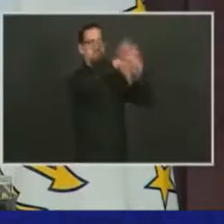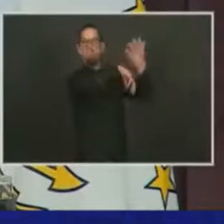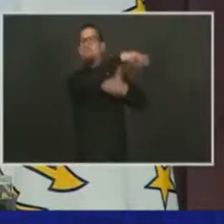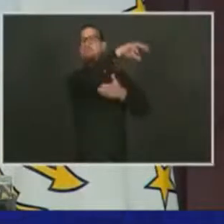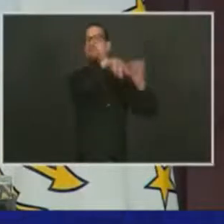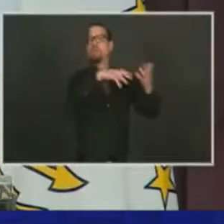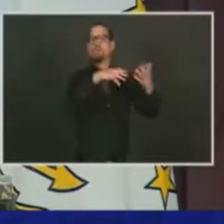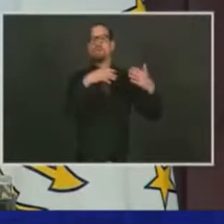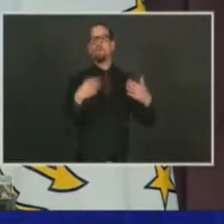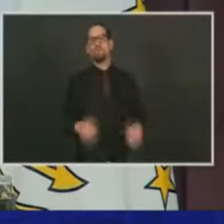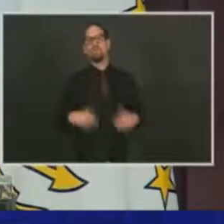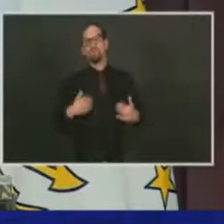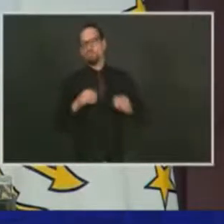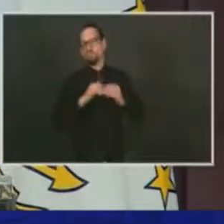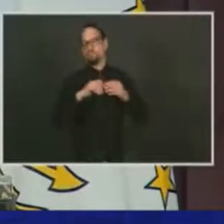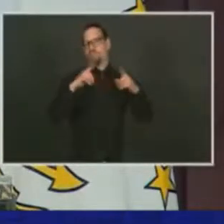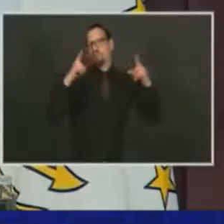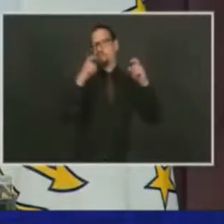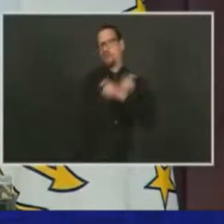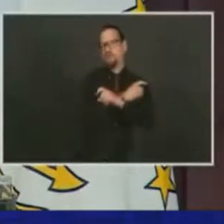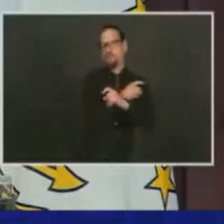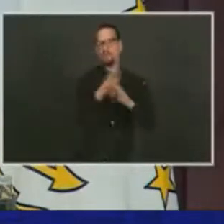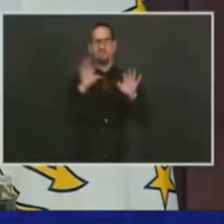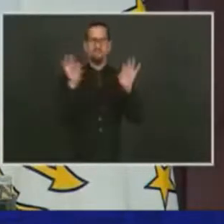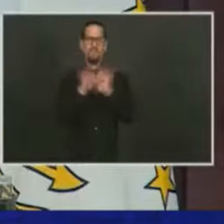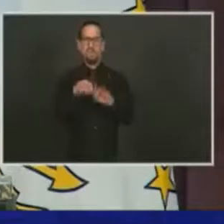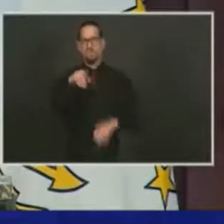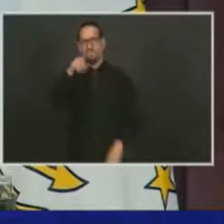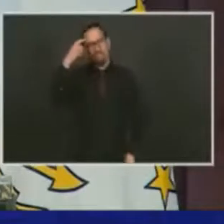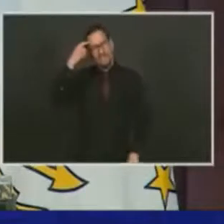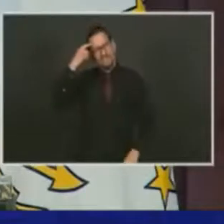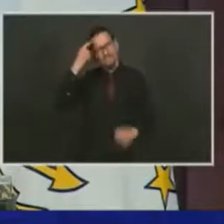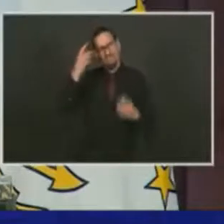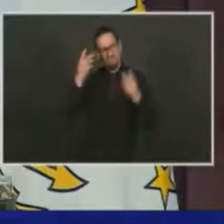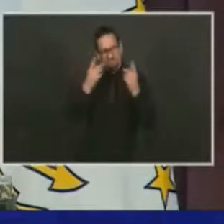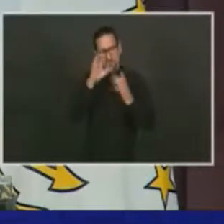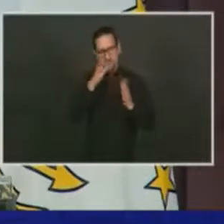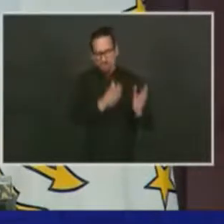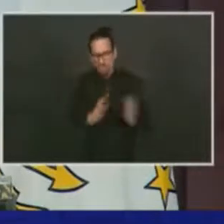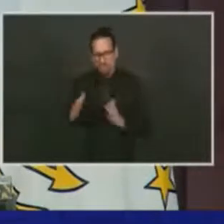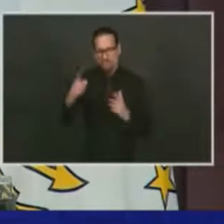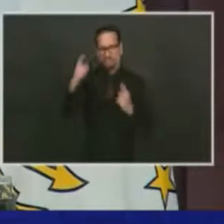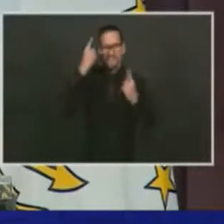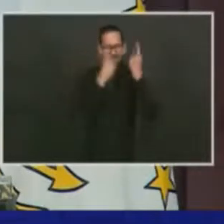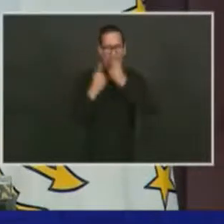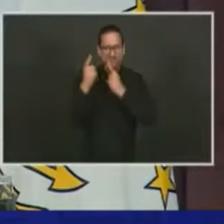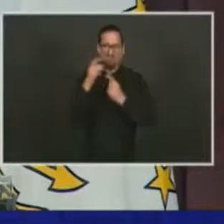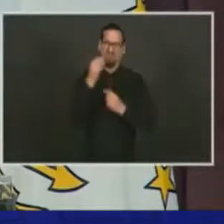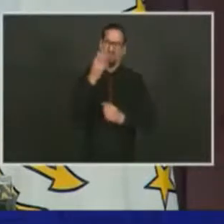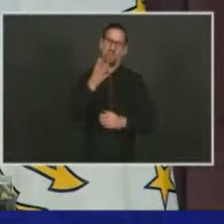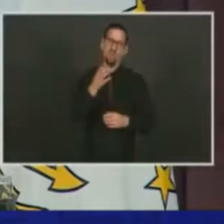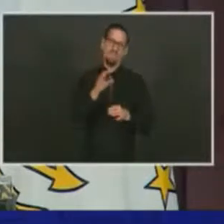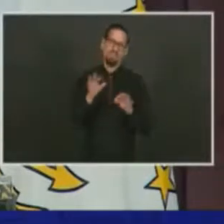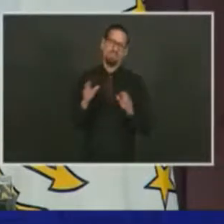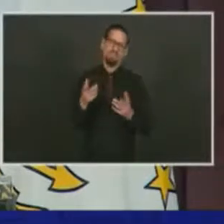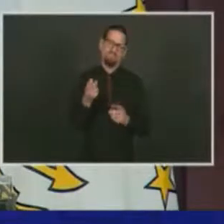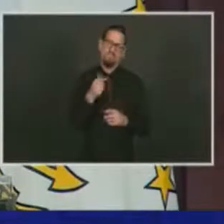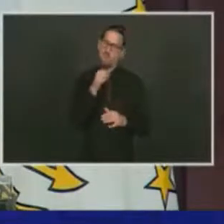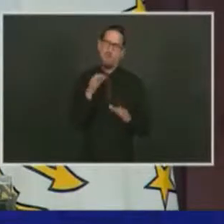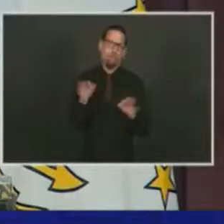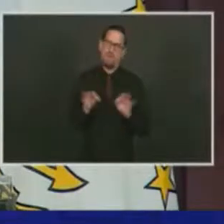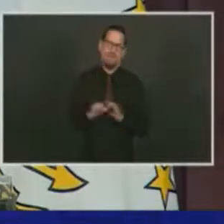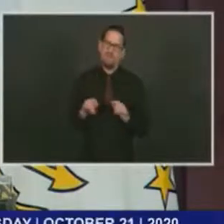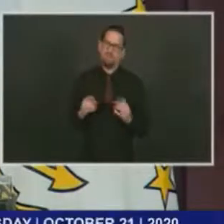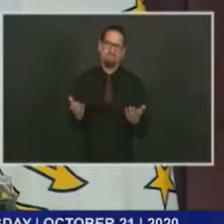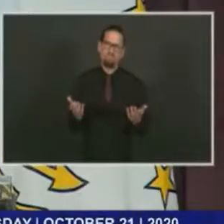in light of everything, it's just probably not worth it to travel this one year. And I'm asking you to consider adjusting